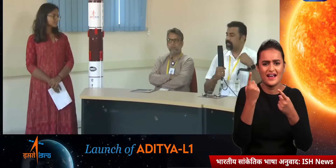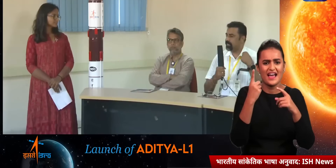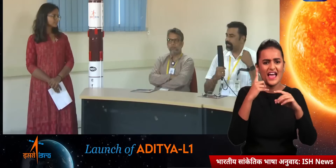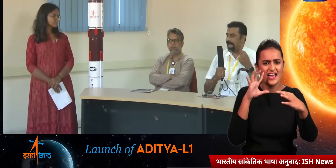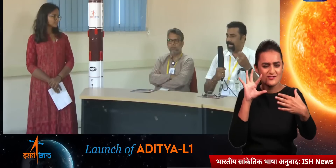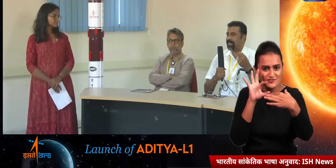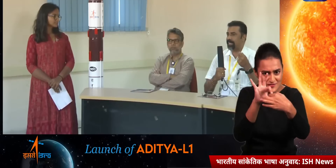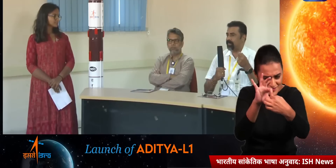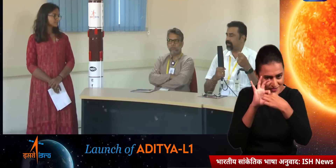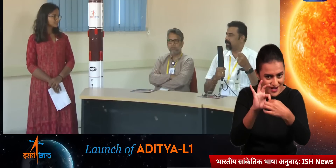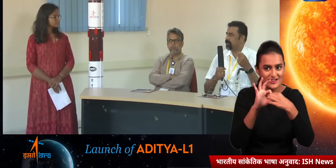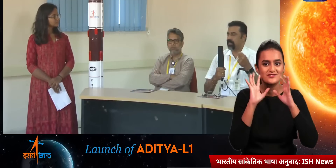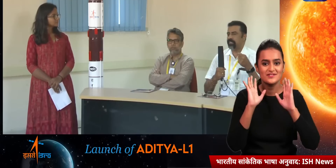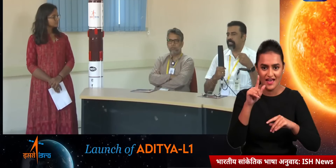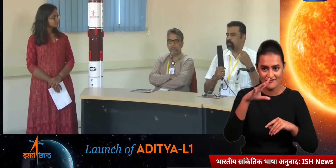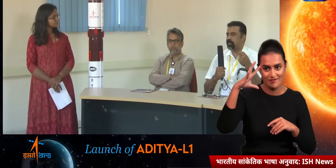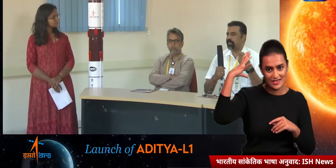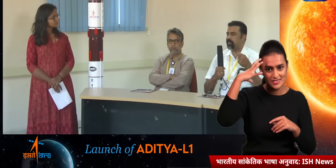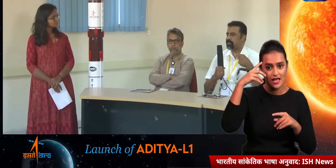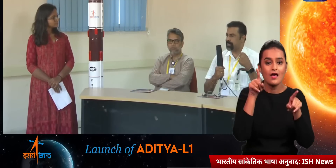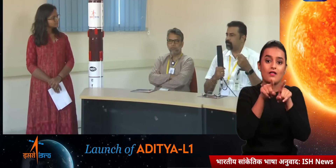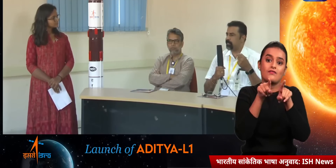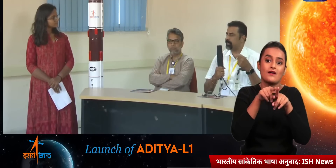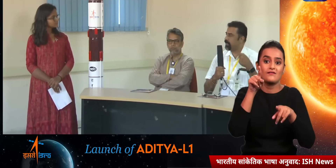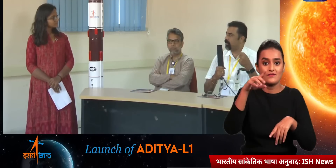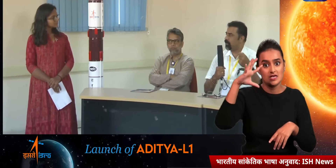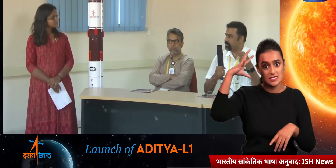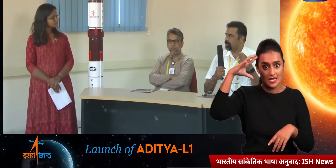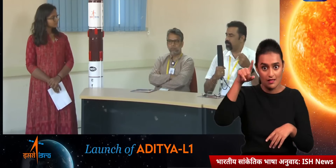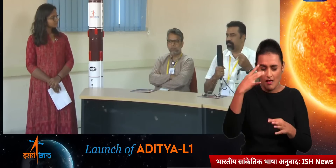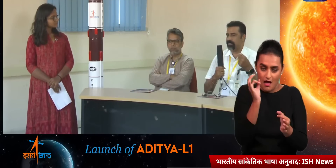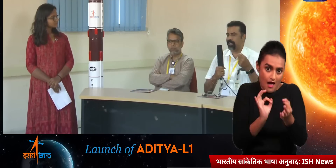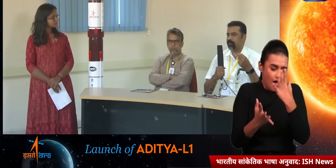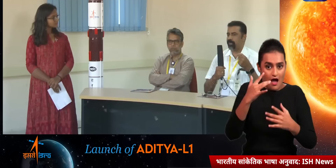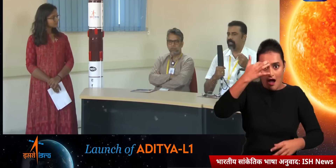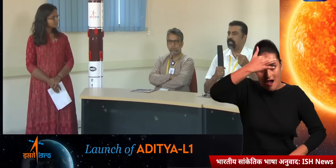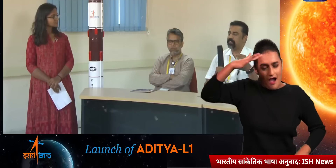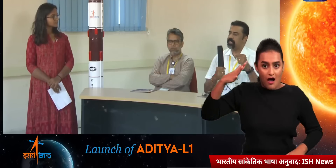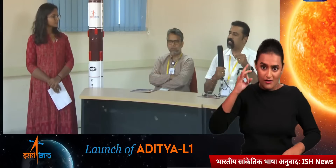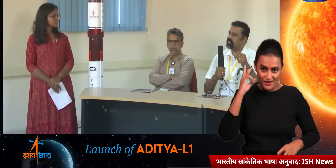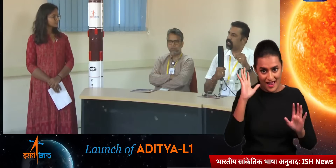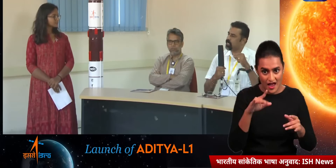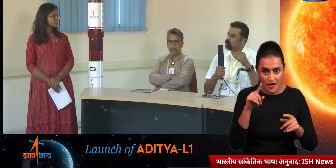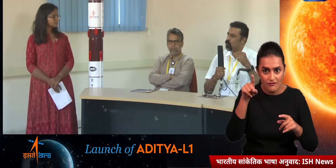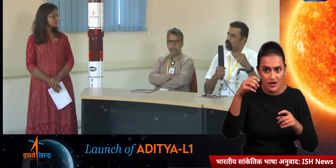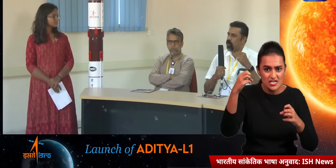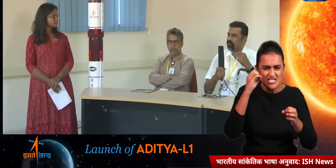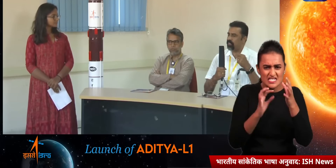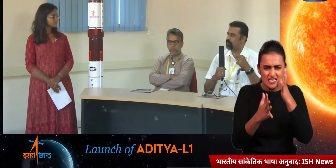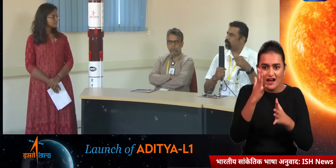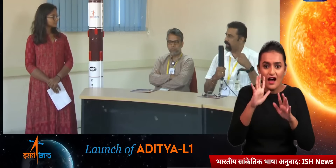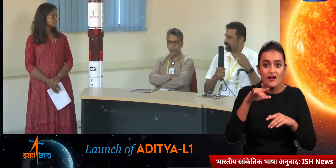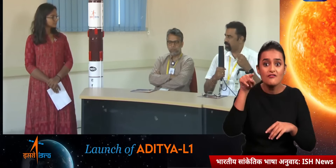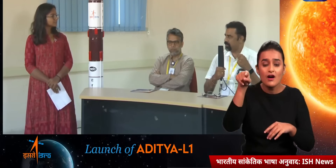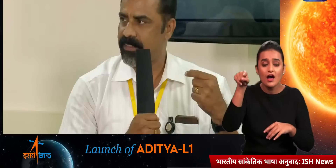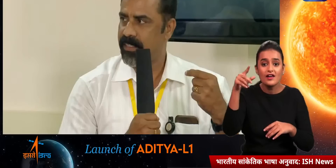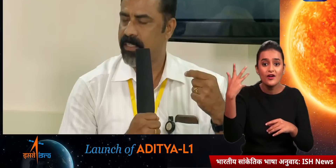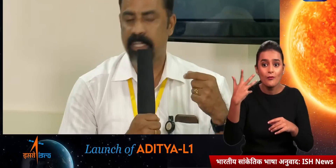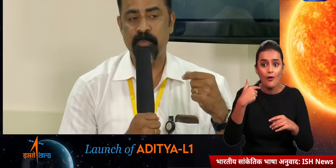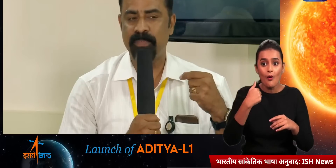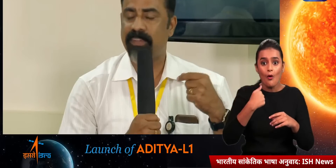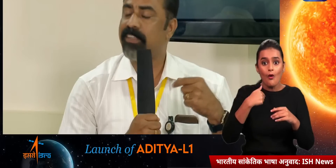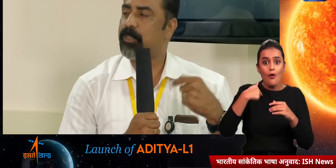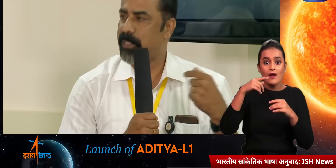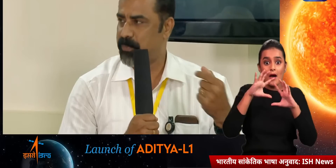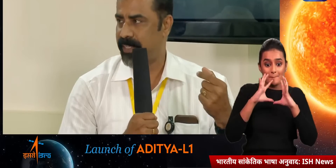there is sun is angry, it gives like in a CME, CAR or these sort of events are happening, that is really going to affect our planets.